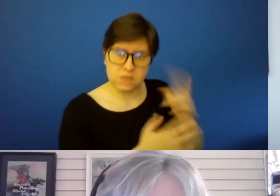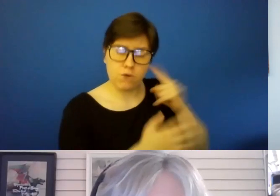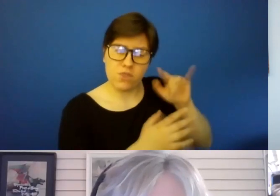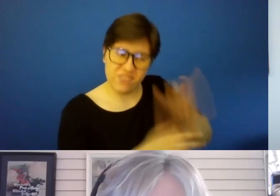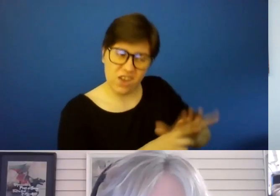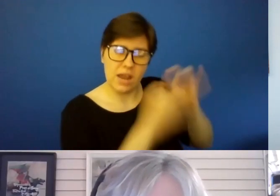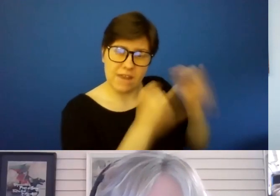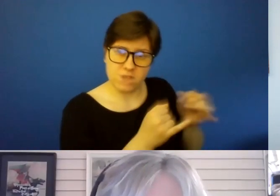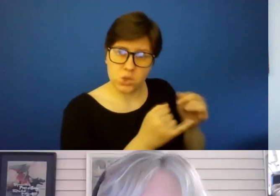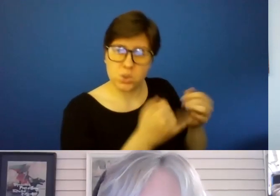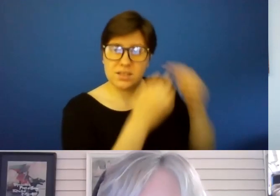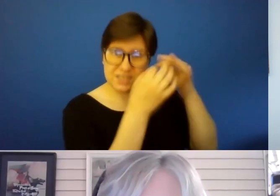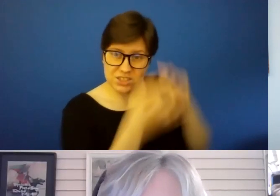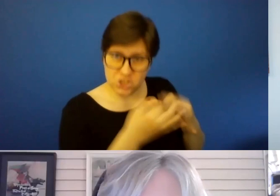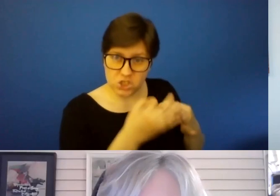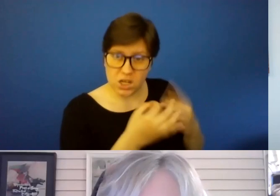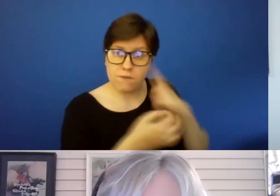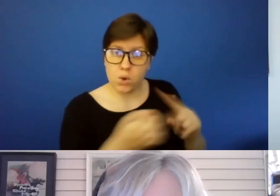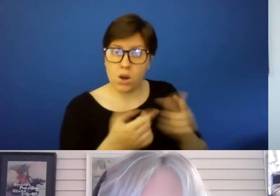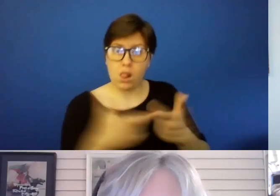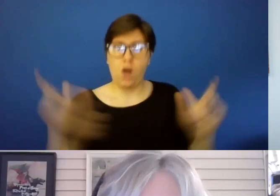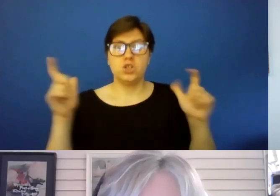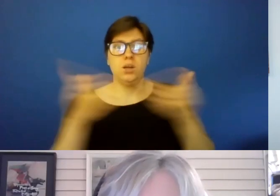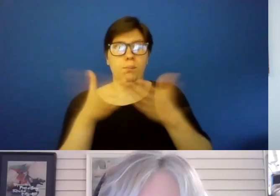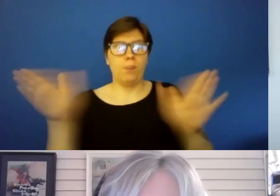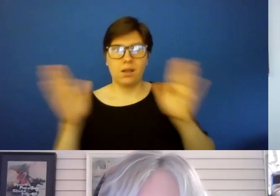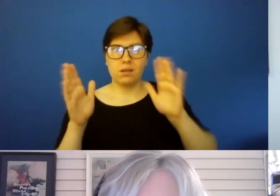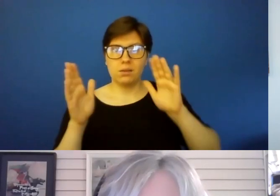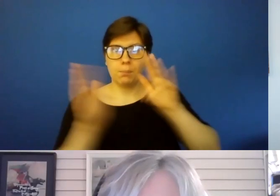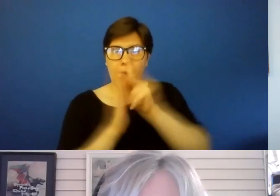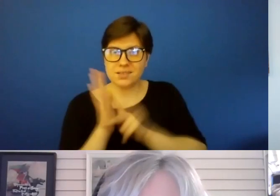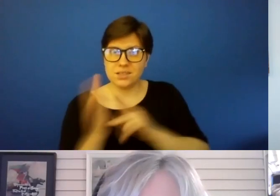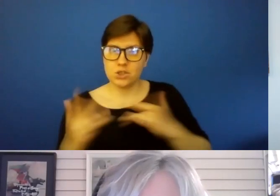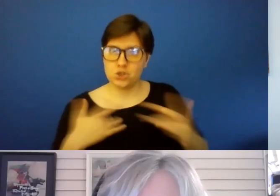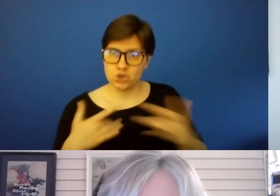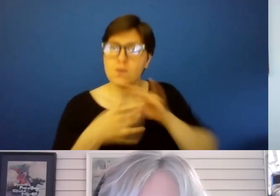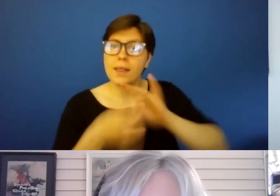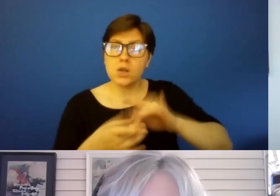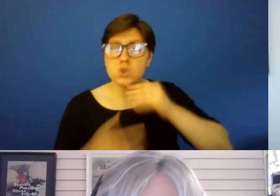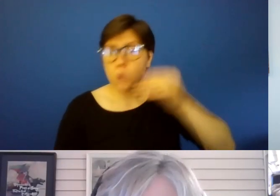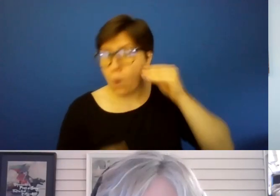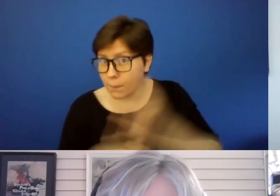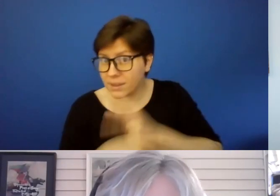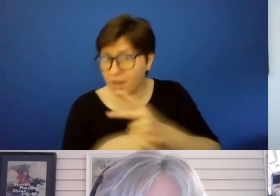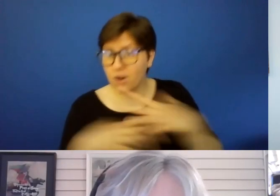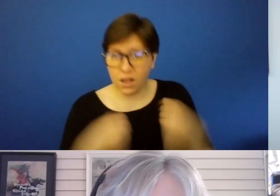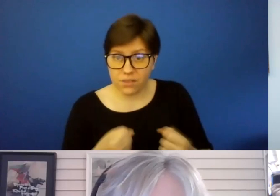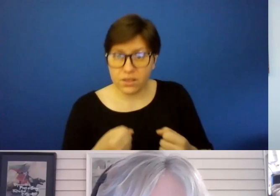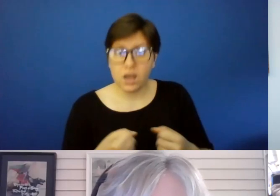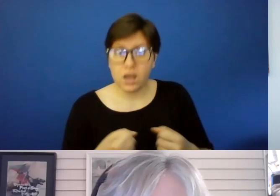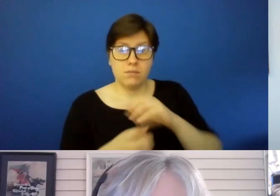into larger public policy concerns about the public investment in health and home care, suicide